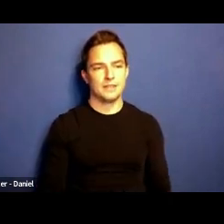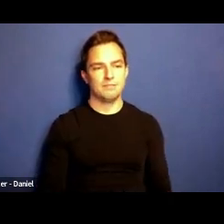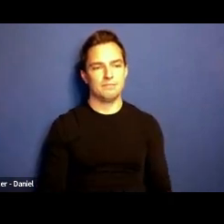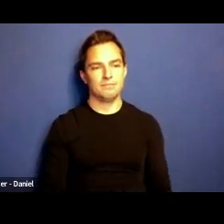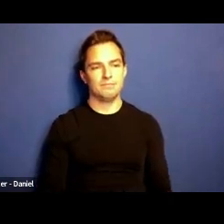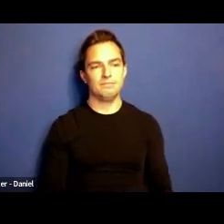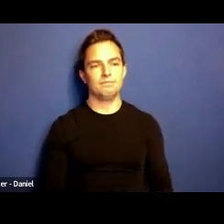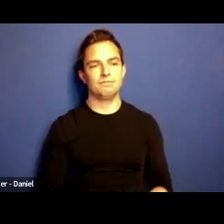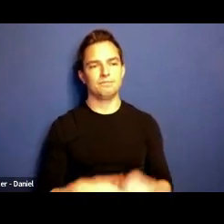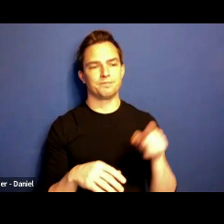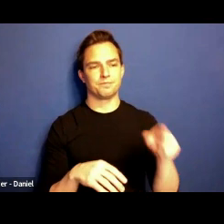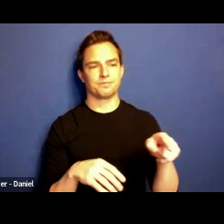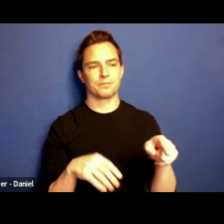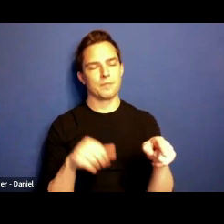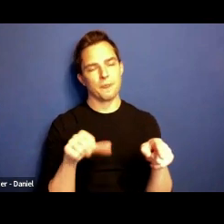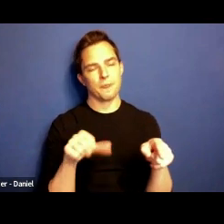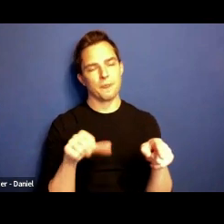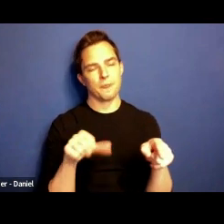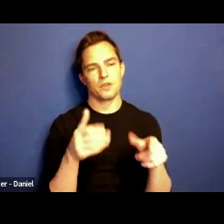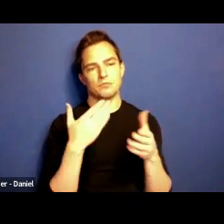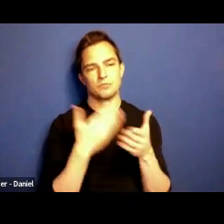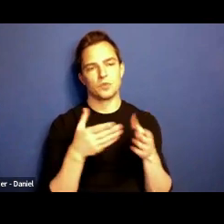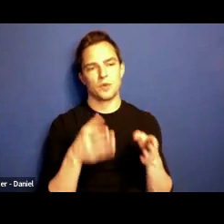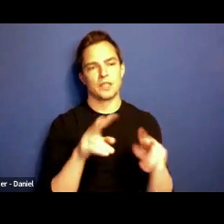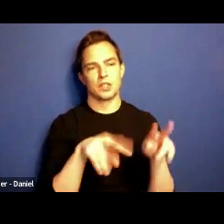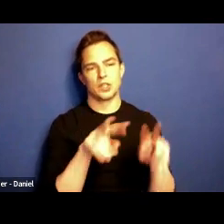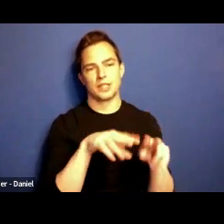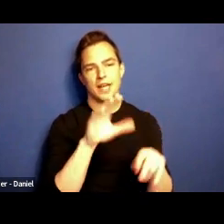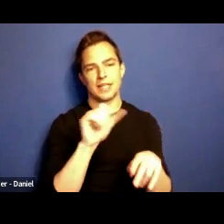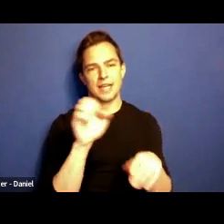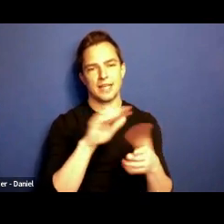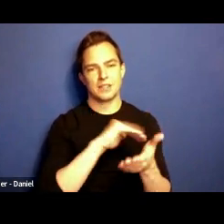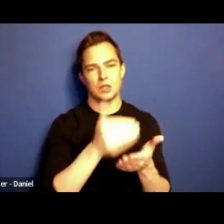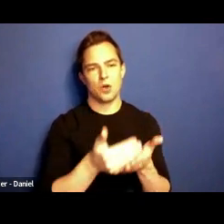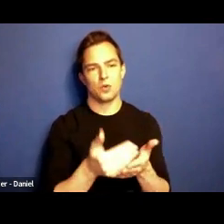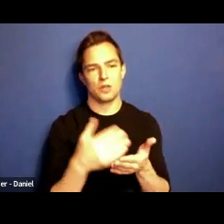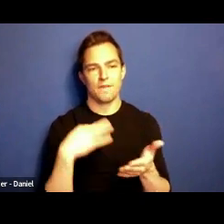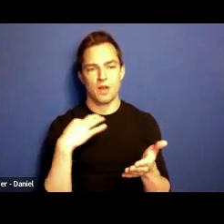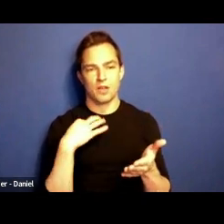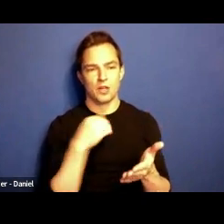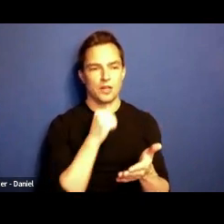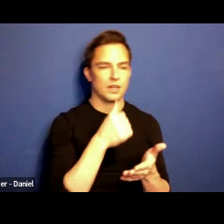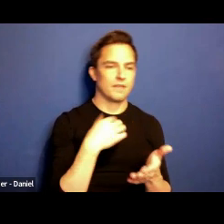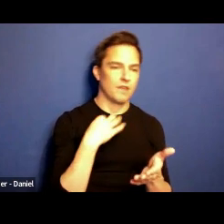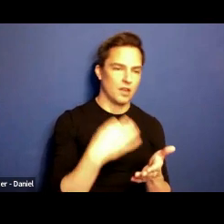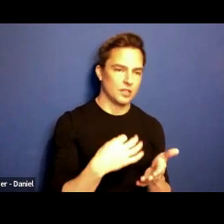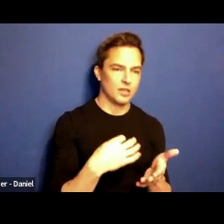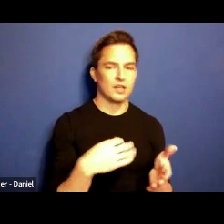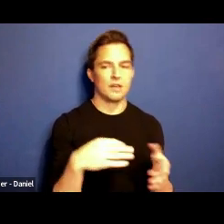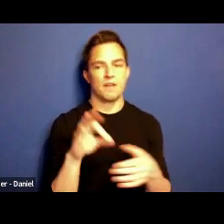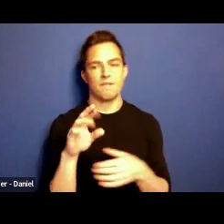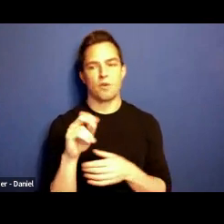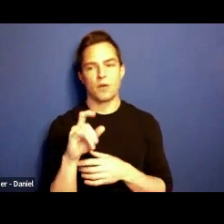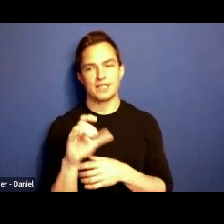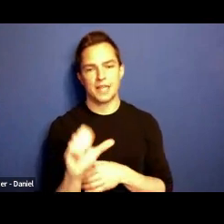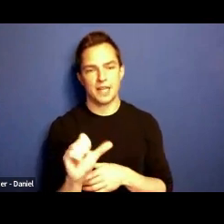This is another way to look at it, to sort of what percentage of the caseload are voluntary, involuntary, non-forensic, or forensic. And we see